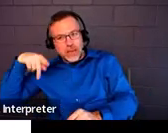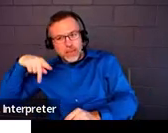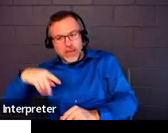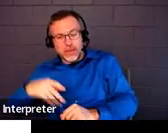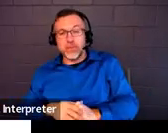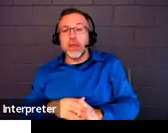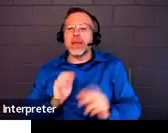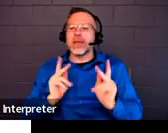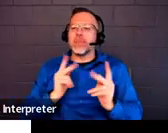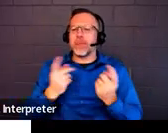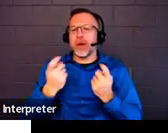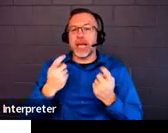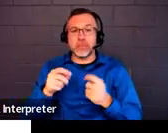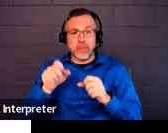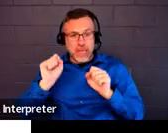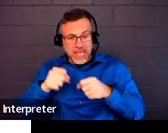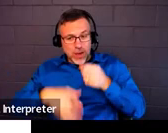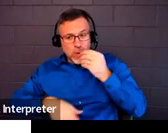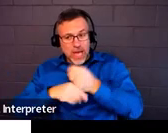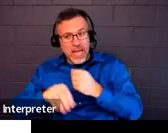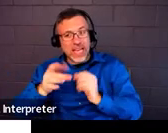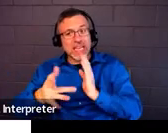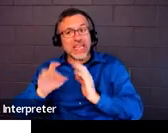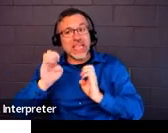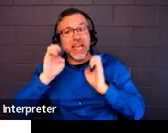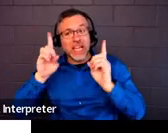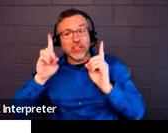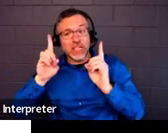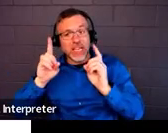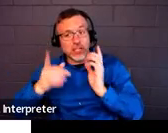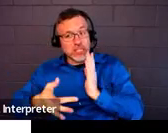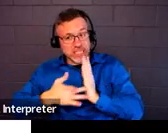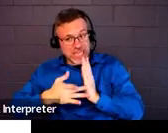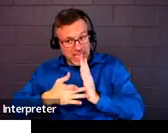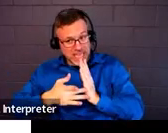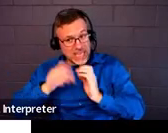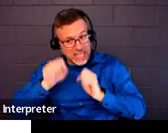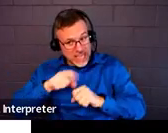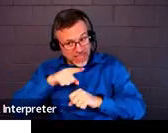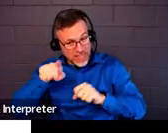EdTechs serve as test administrators? The answer to that question is yes, they can.